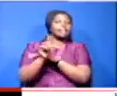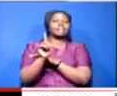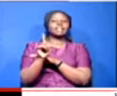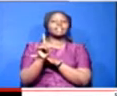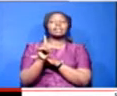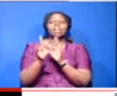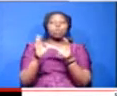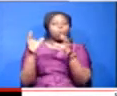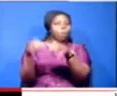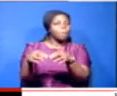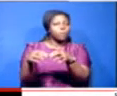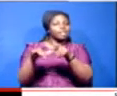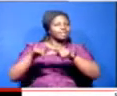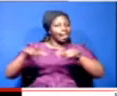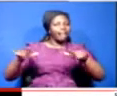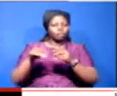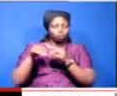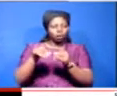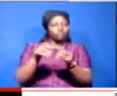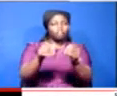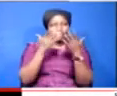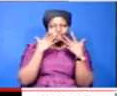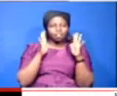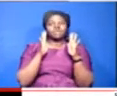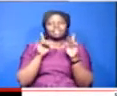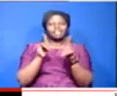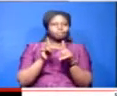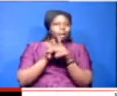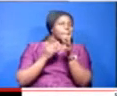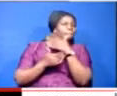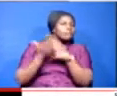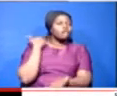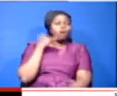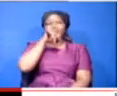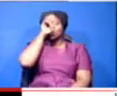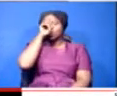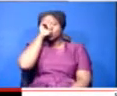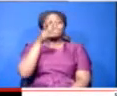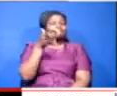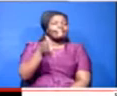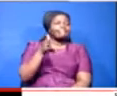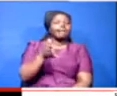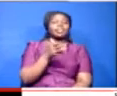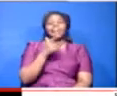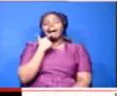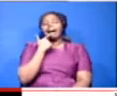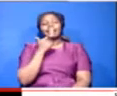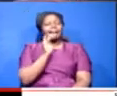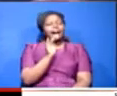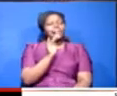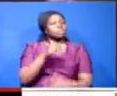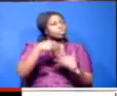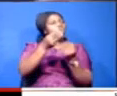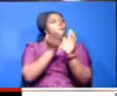ya mzungu, lakini kila saa wanaambiwa rudini kwenu. Kwenu ni wapi? Kwenu ni hapo, unaishi na ukona